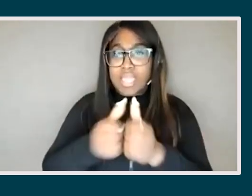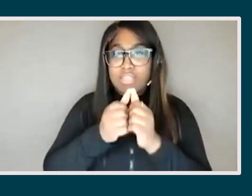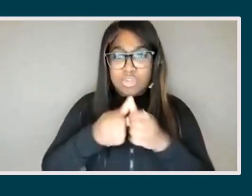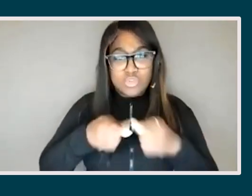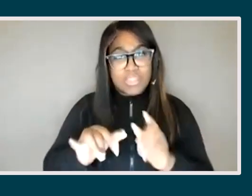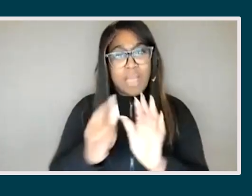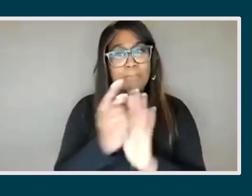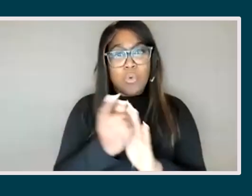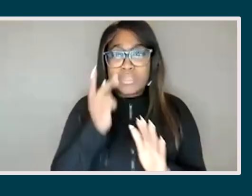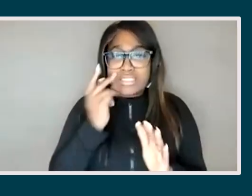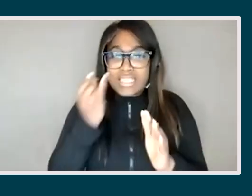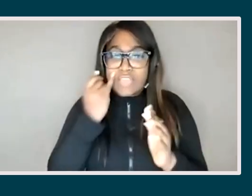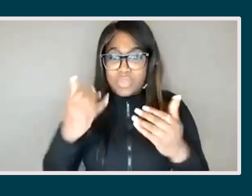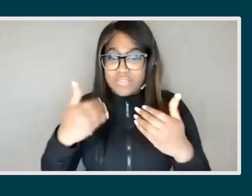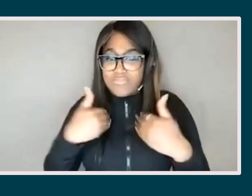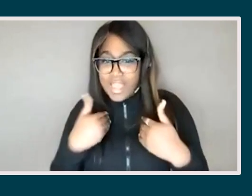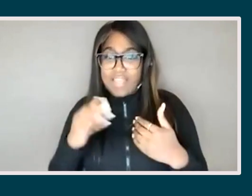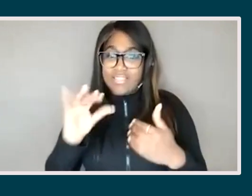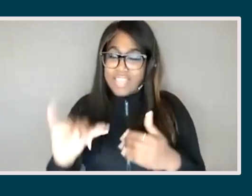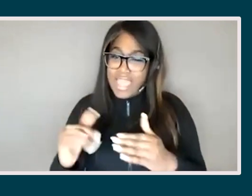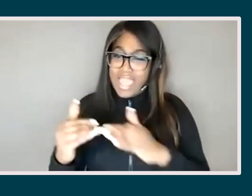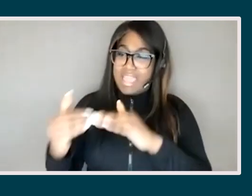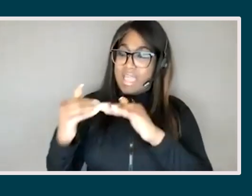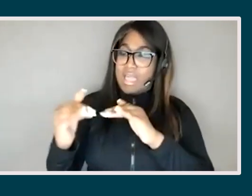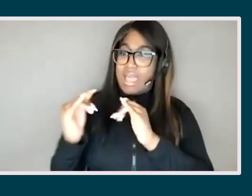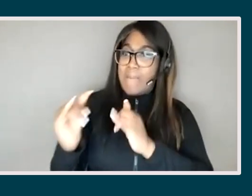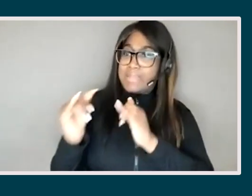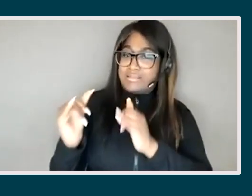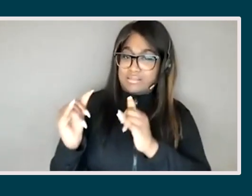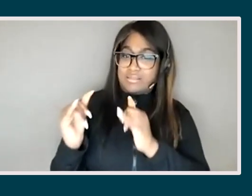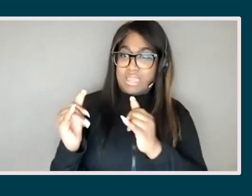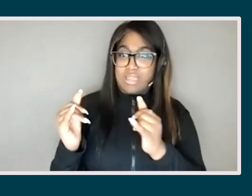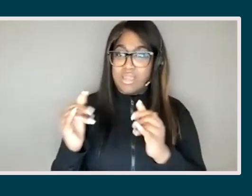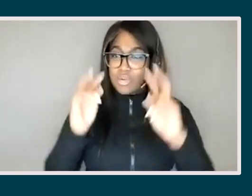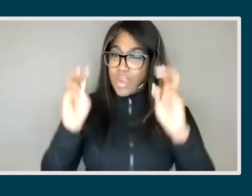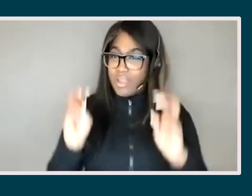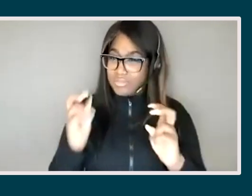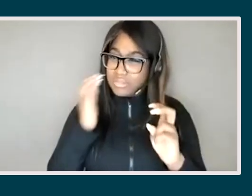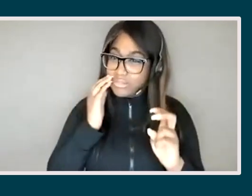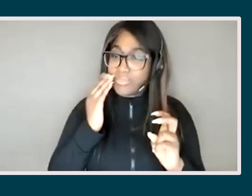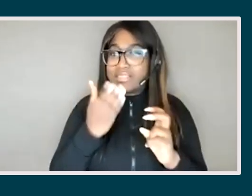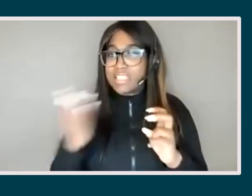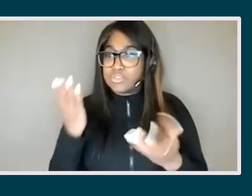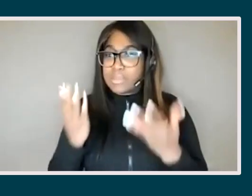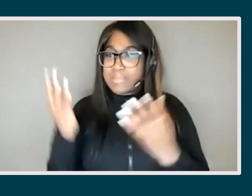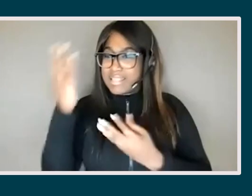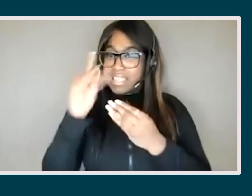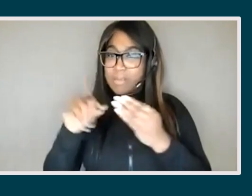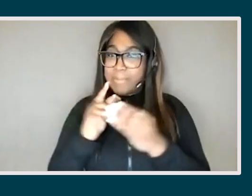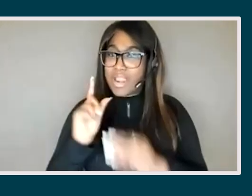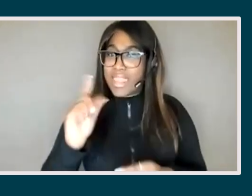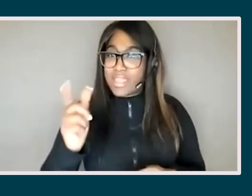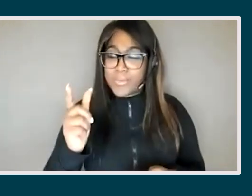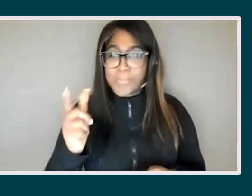a toehold of common ground, and that you might think about later. And the next time